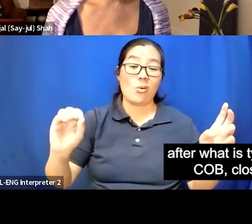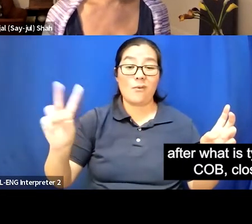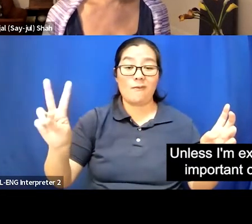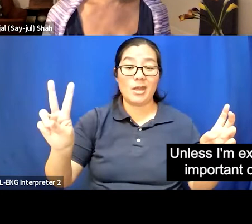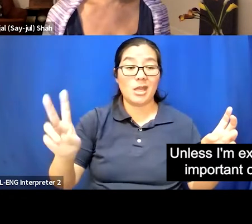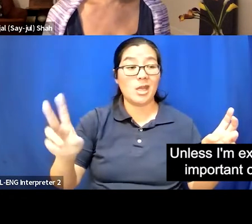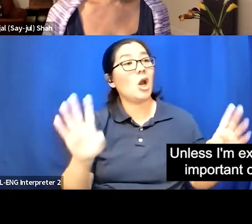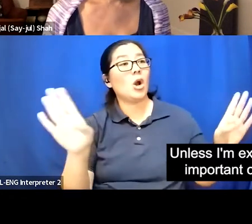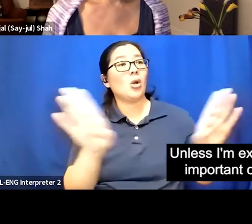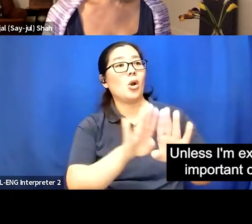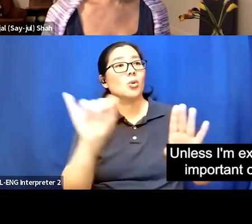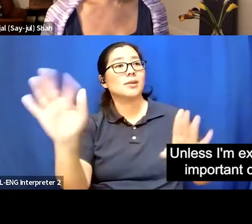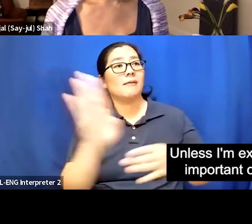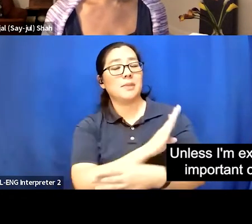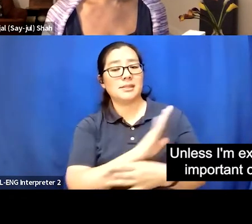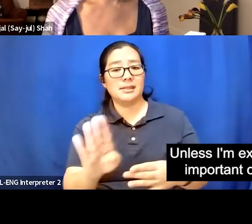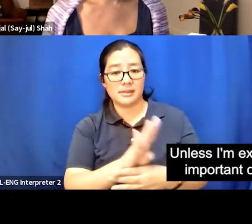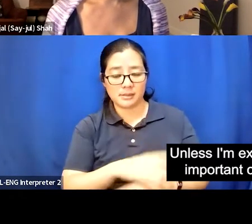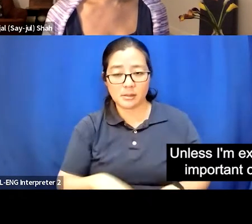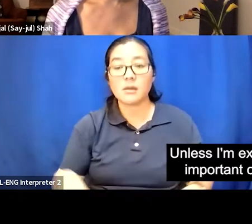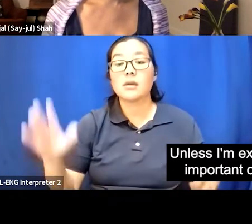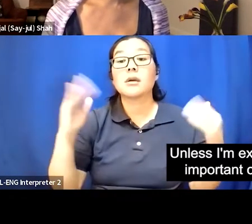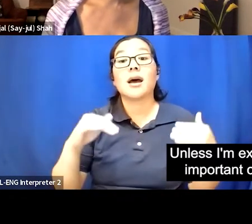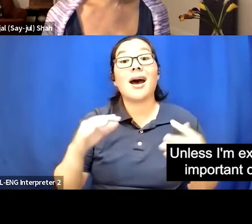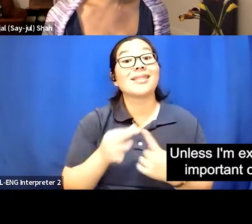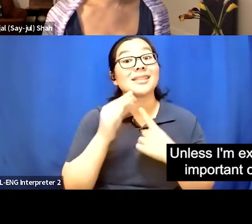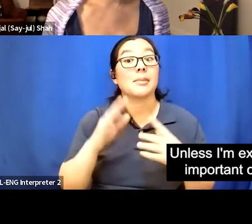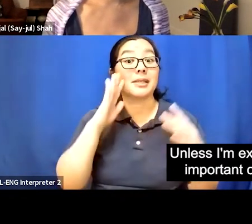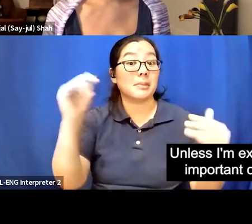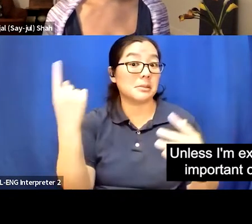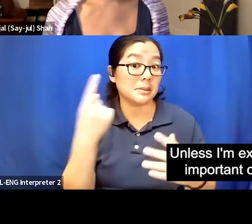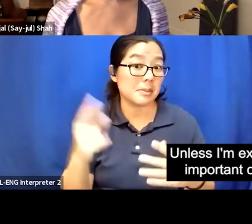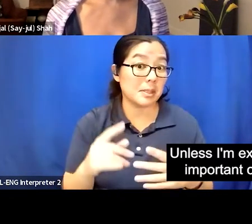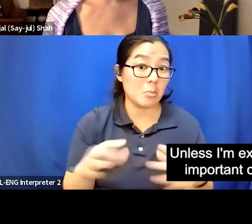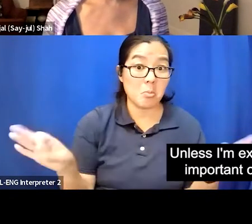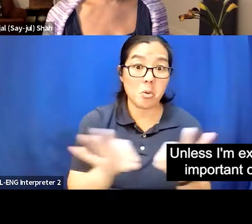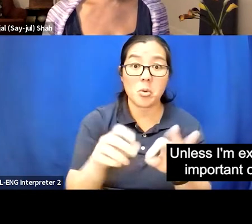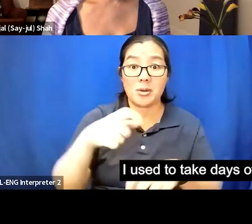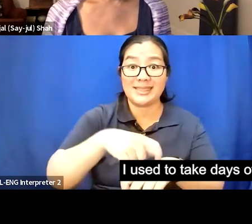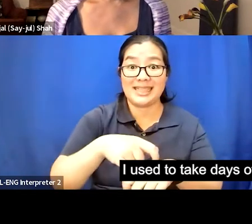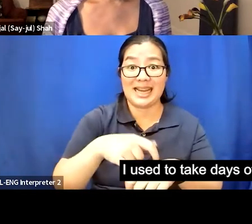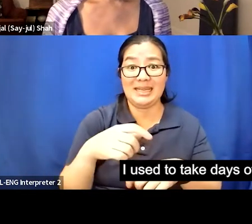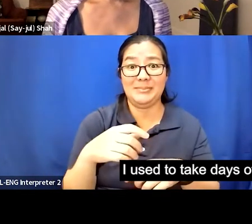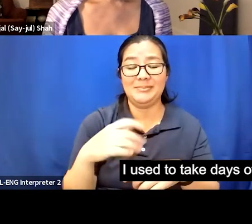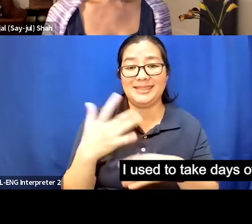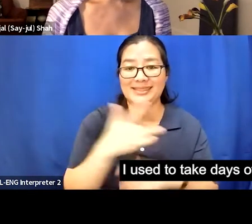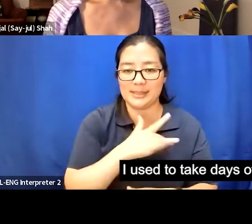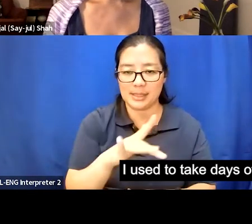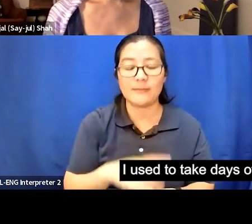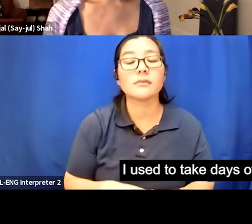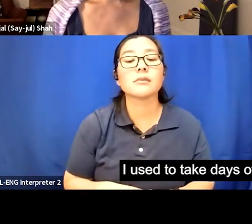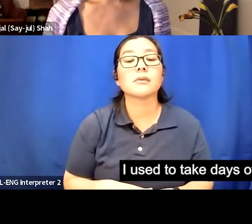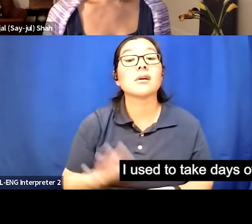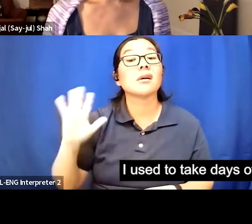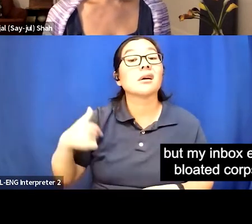of business, unless I'm expecting something important or time sensitive. I used to take days off